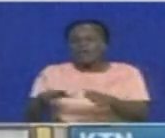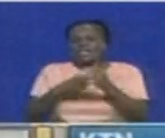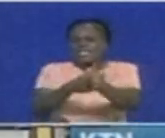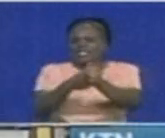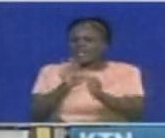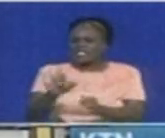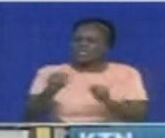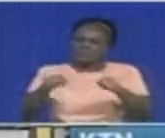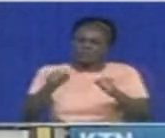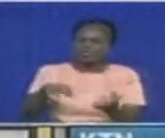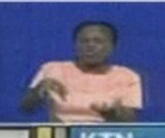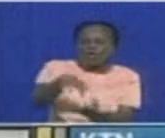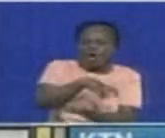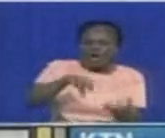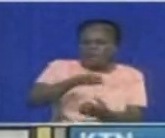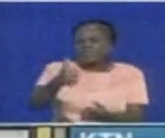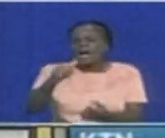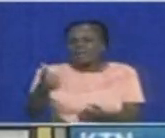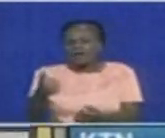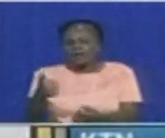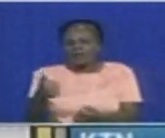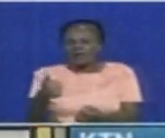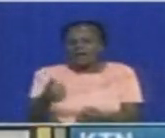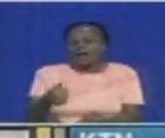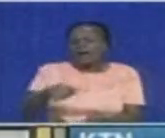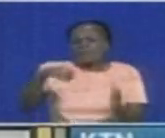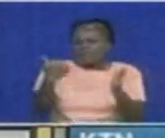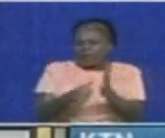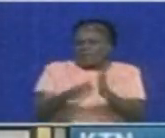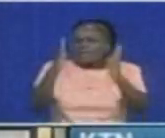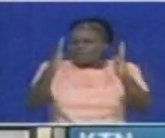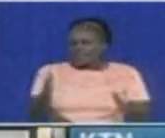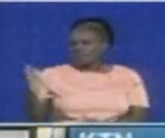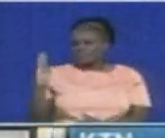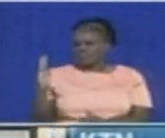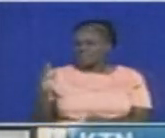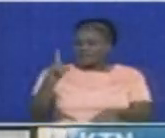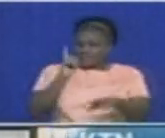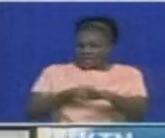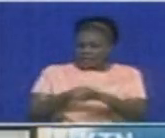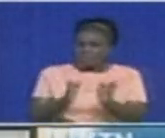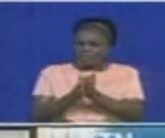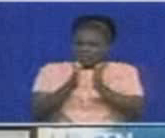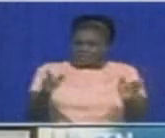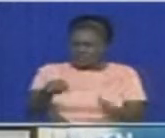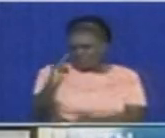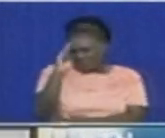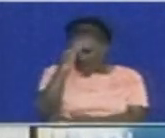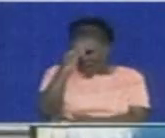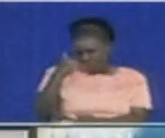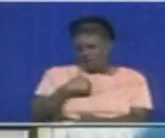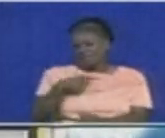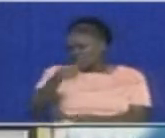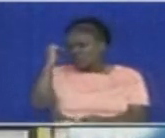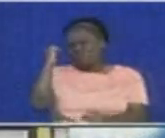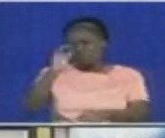a similar killings in future. The worst thing for the security apparatus is when the citizenry begins to doubt you. You could be doing a good